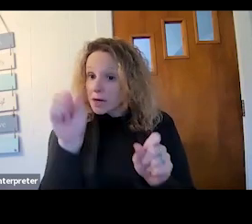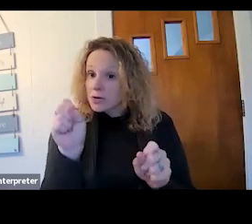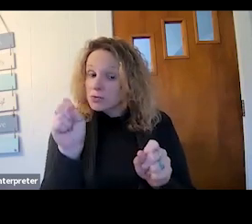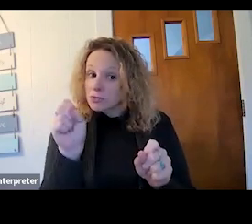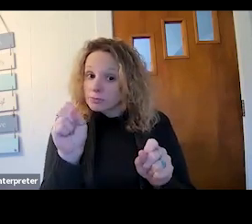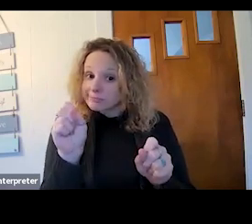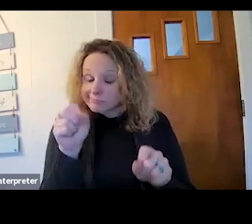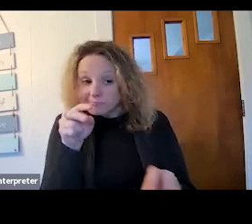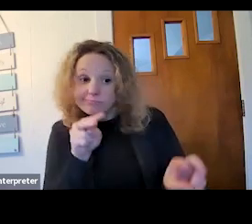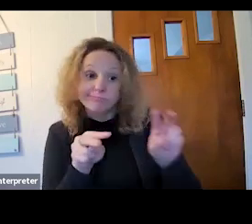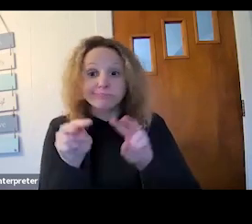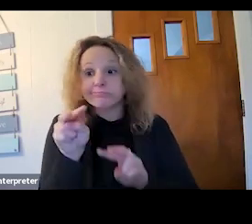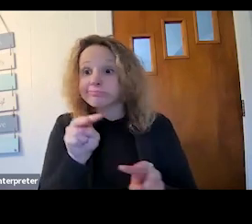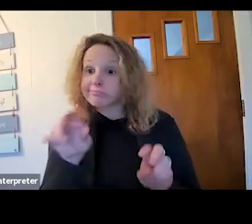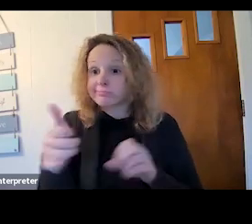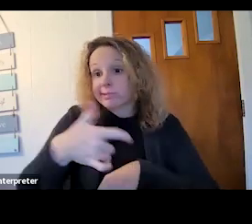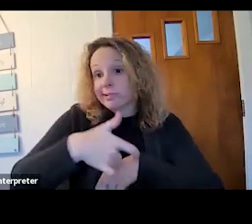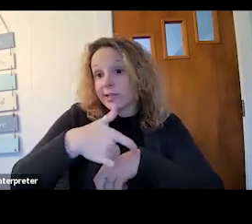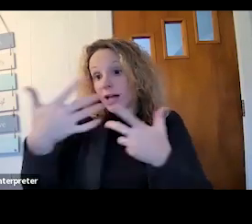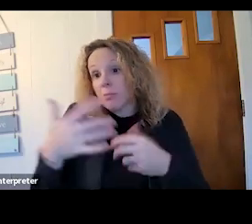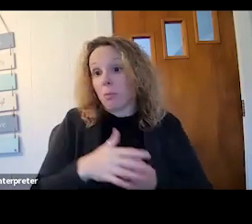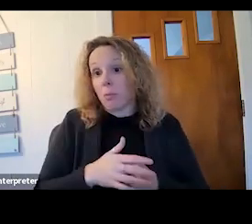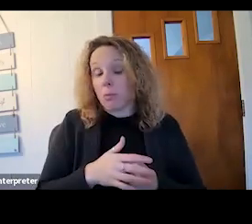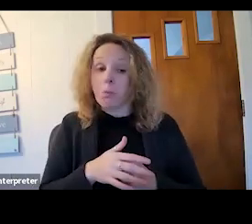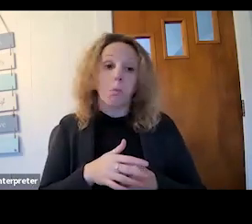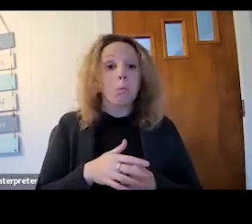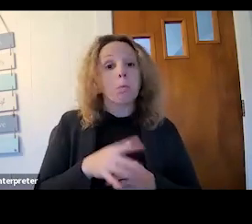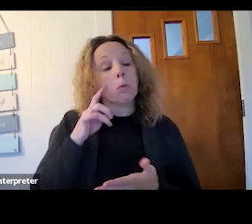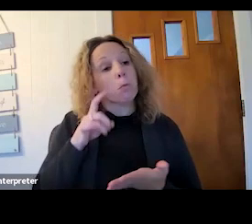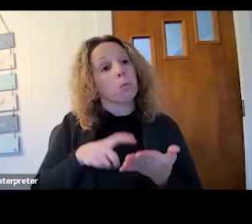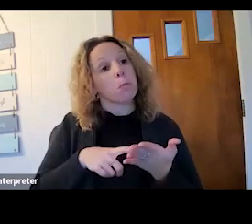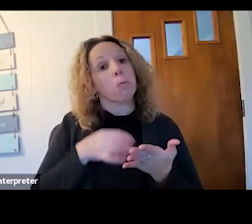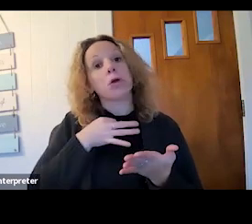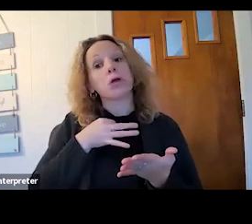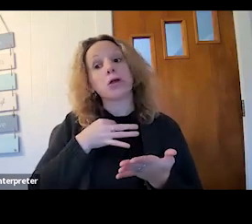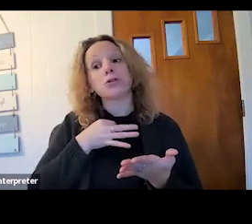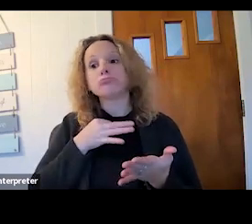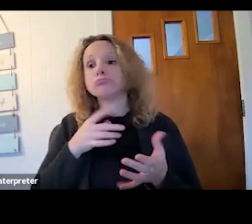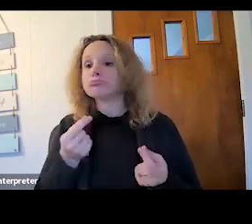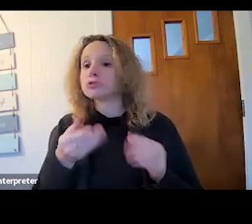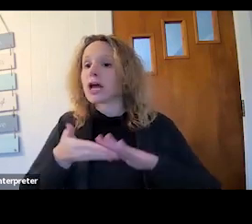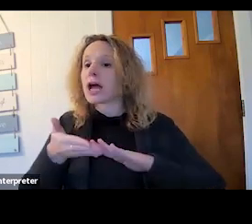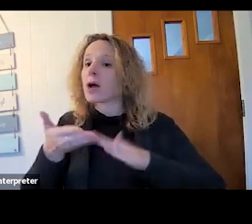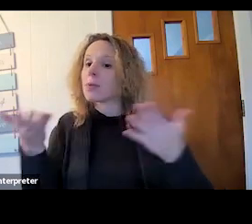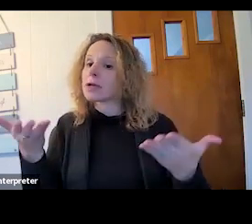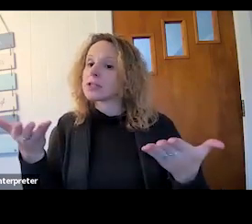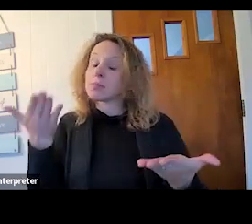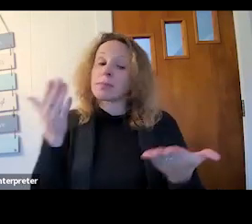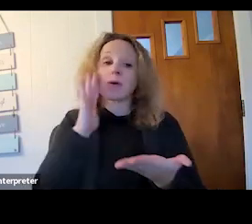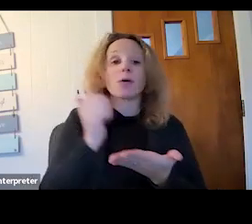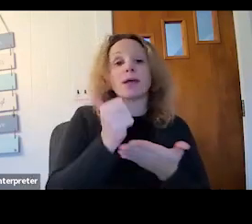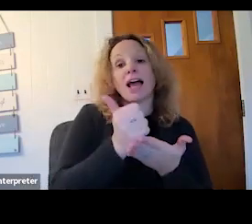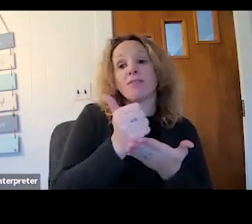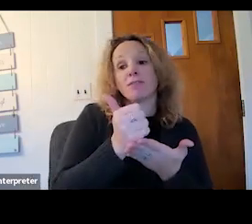and visit any day you want and take a look at how we do things here. And that might be helpful to you. You can